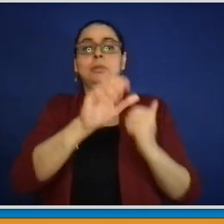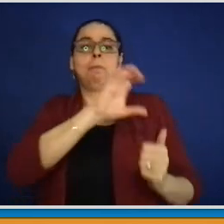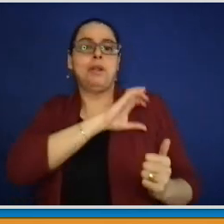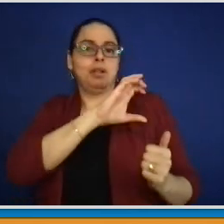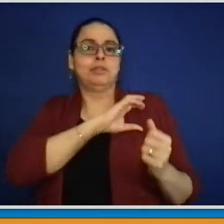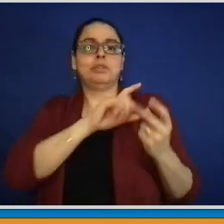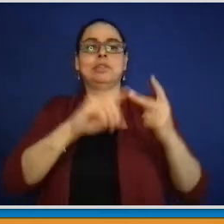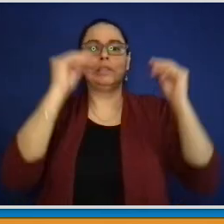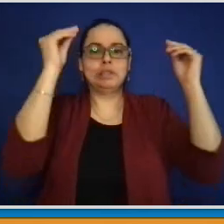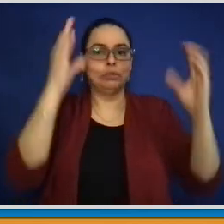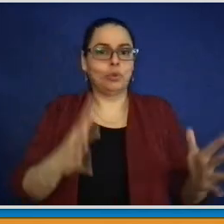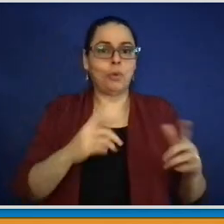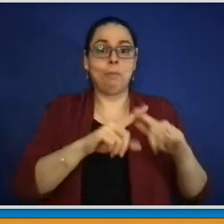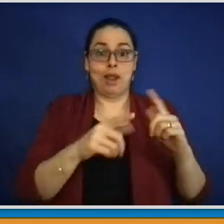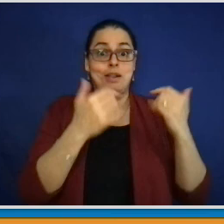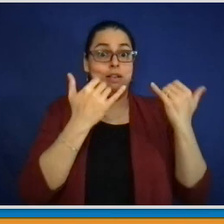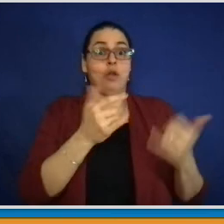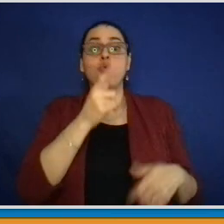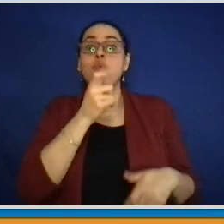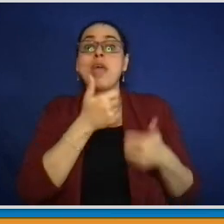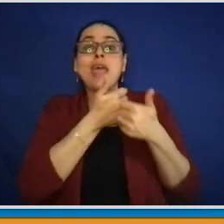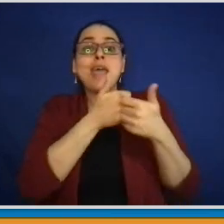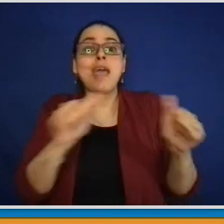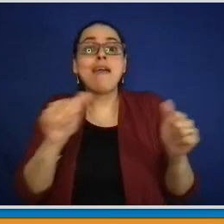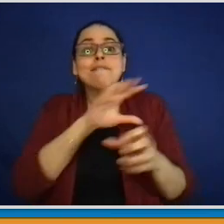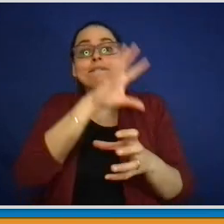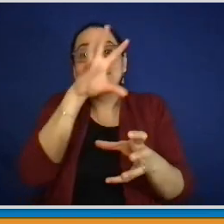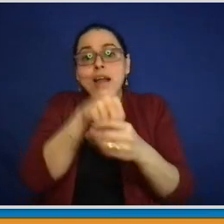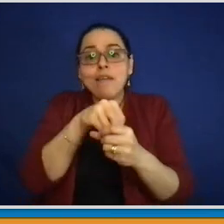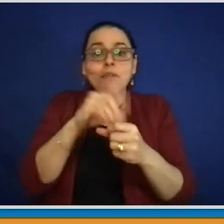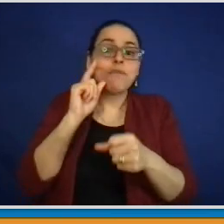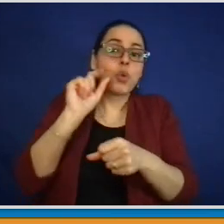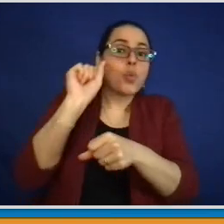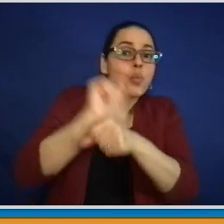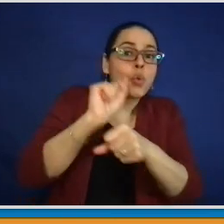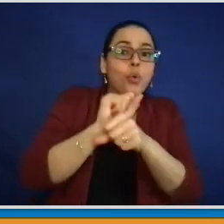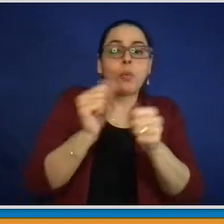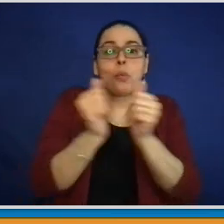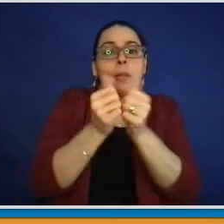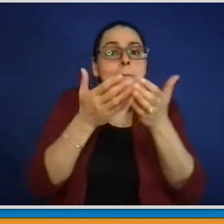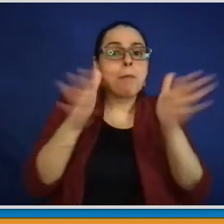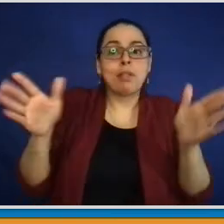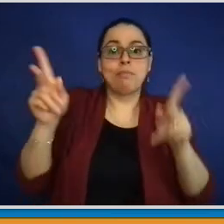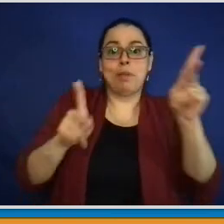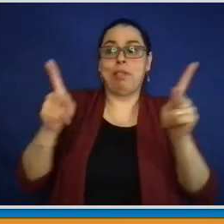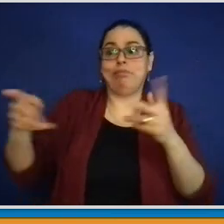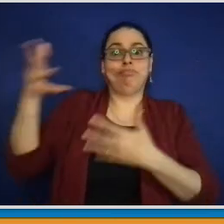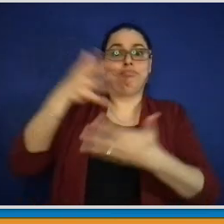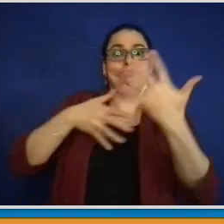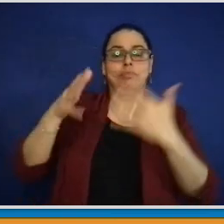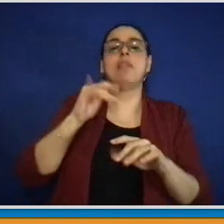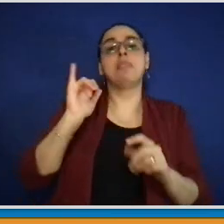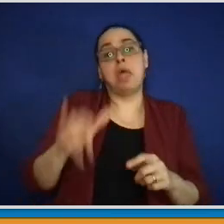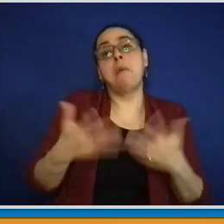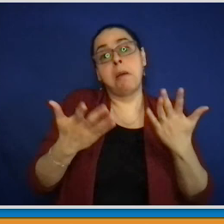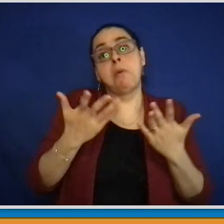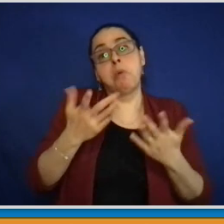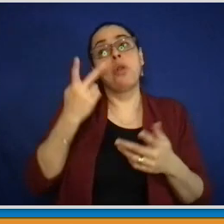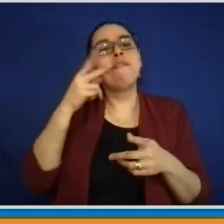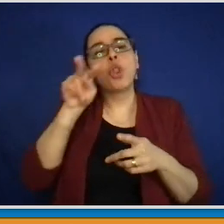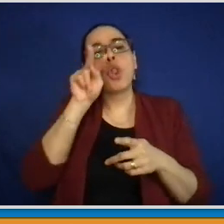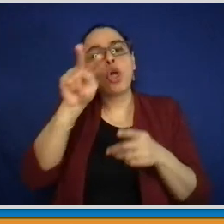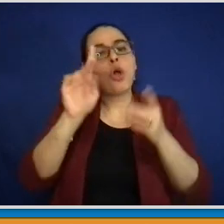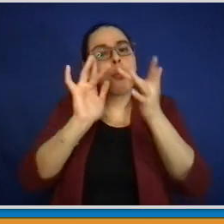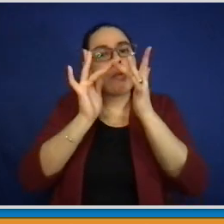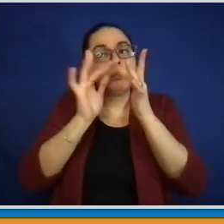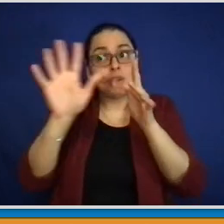employee. You're also eligible. And all of those things are available online. You can take a look. And if you are eligible, get online, try to make an appointment that